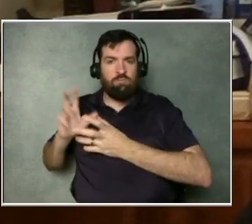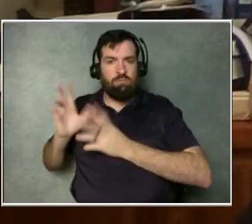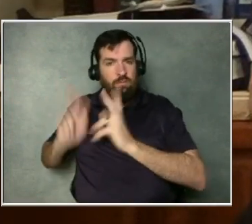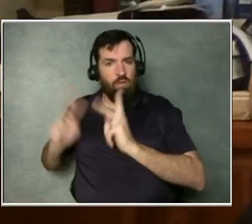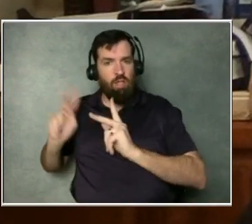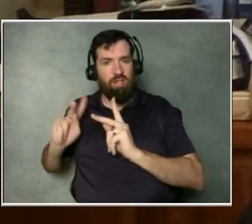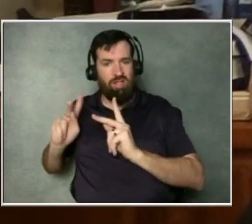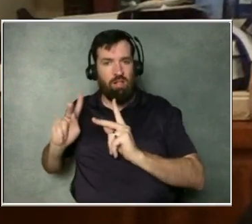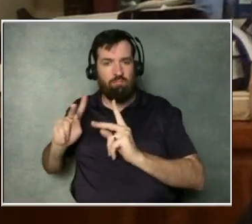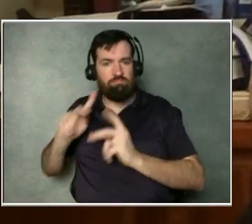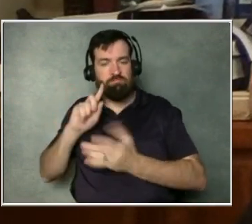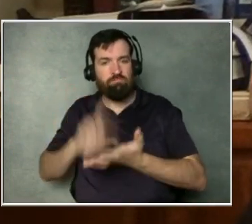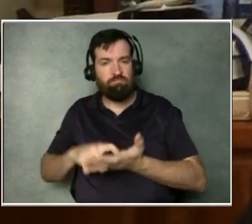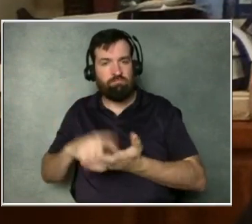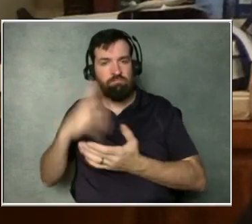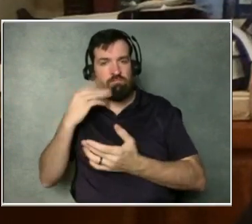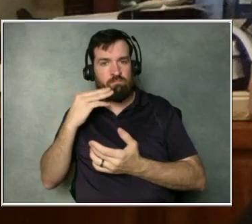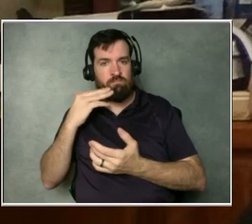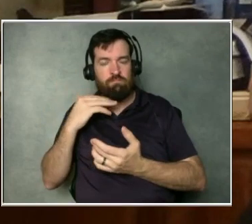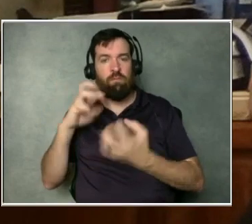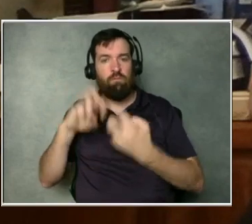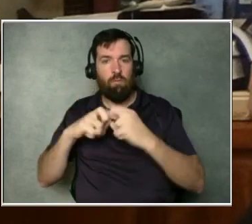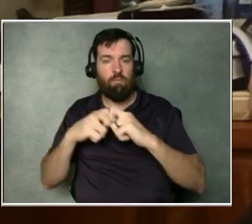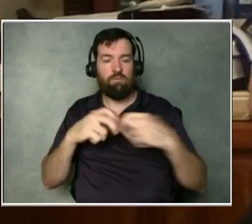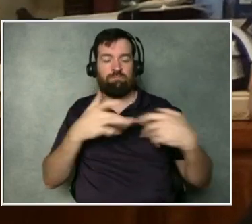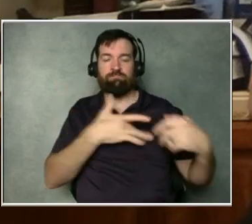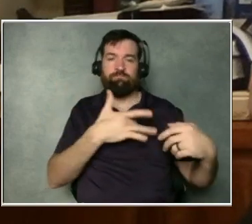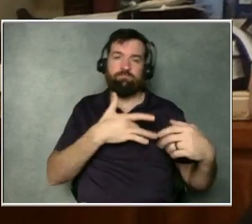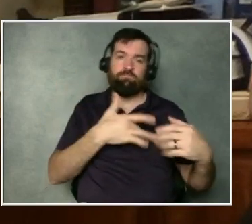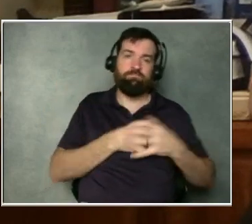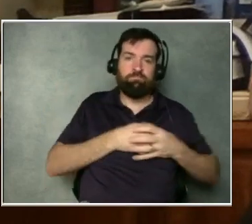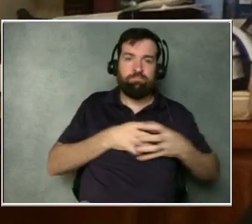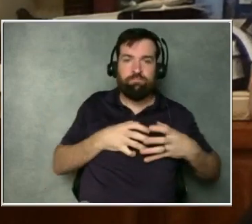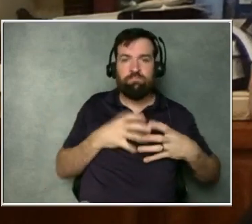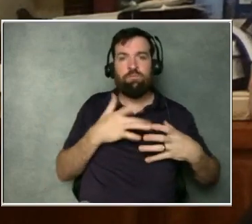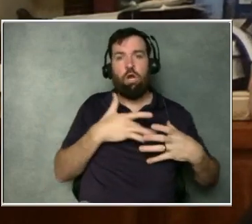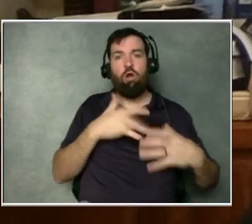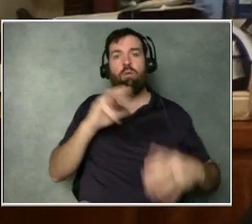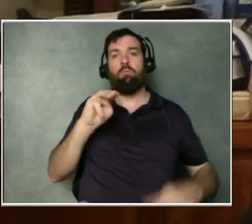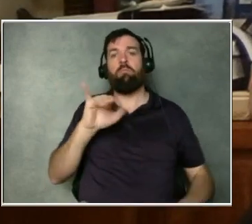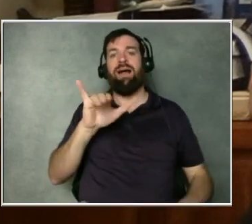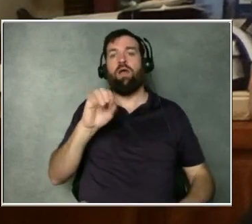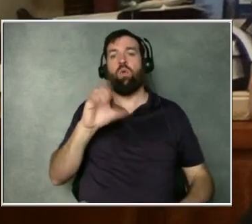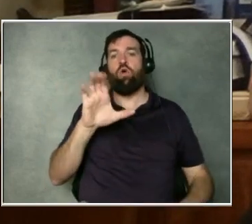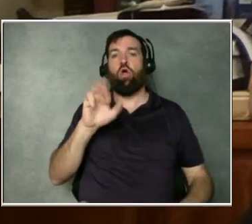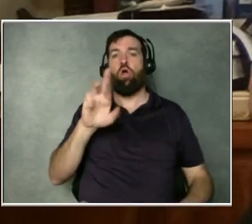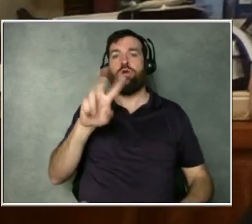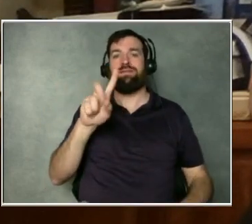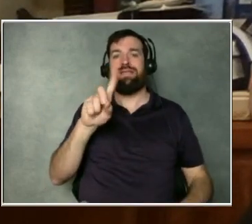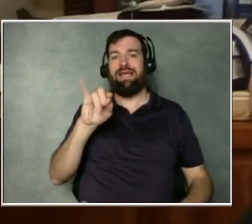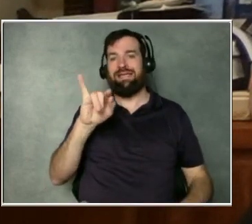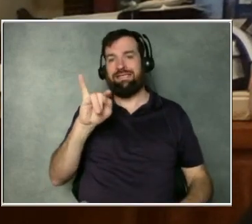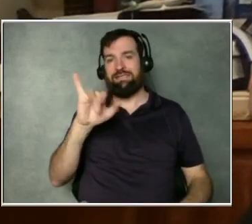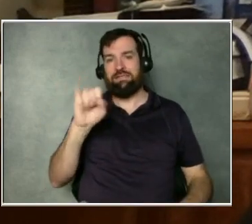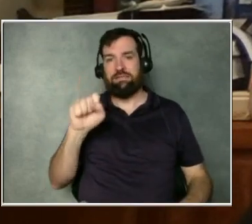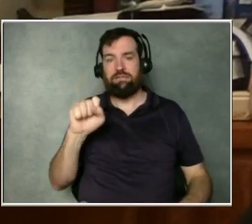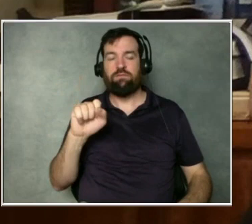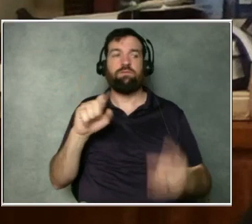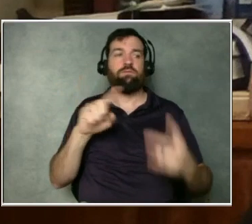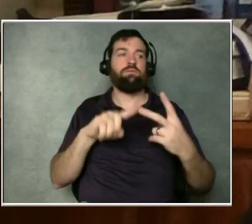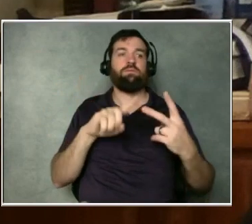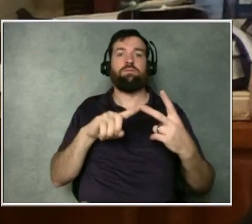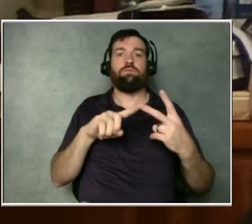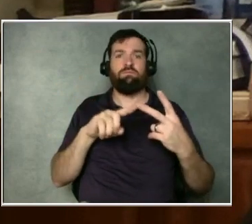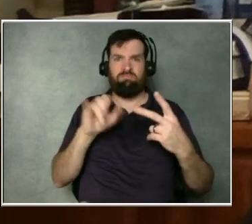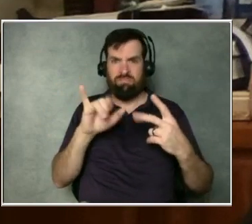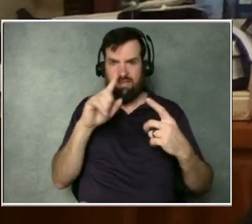into problems, myocarditis, inflammation of the heart. We've seen some unusual things like the induction of